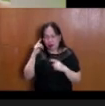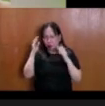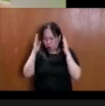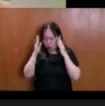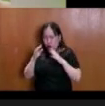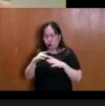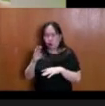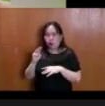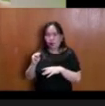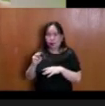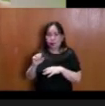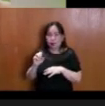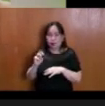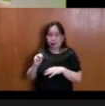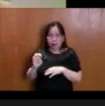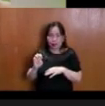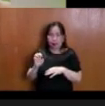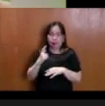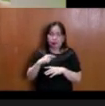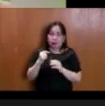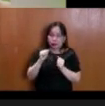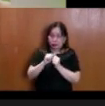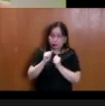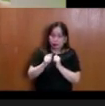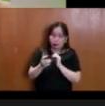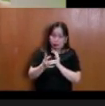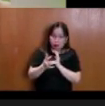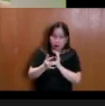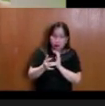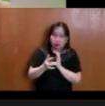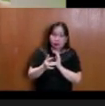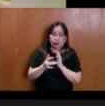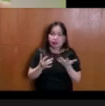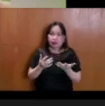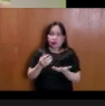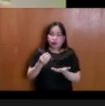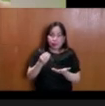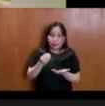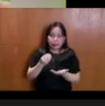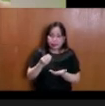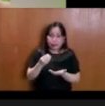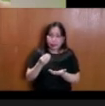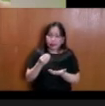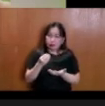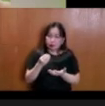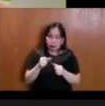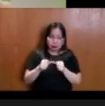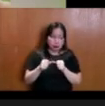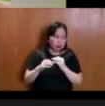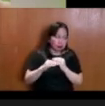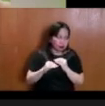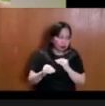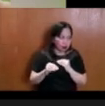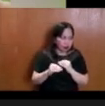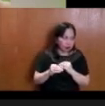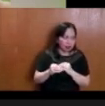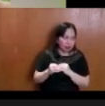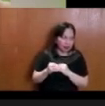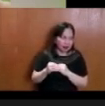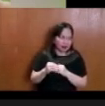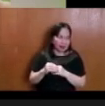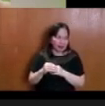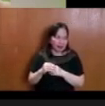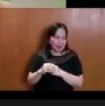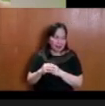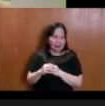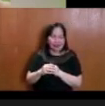MSMEs. So digitalization, sustainability, MSMEs, these are actually the three areas that are also